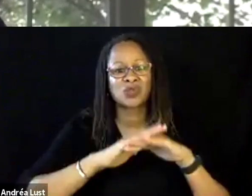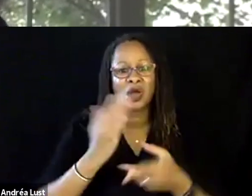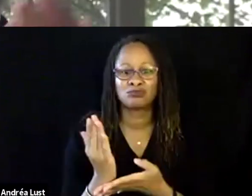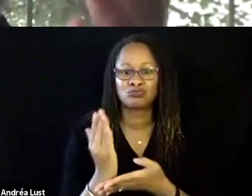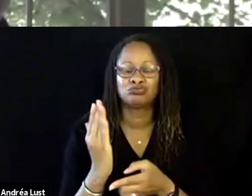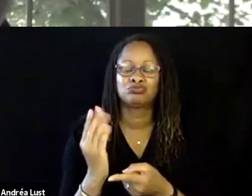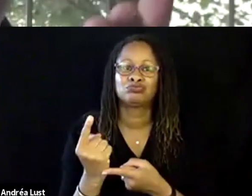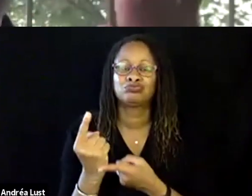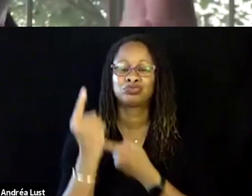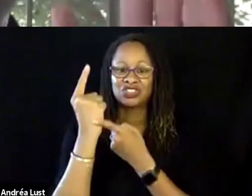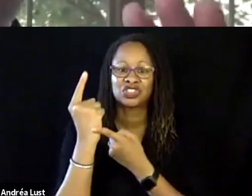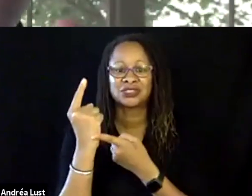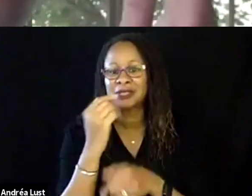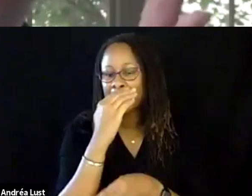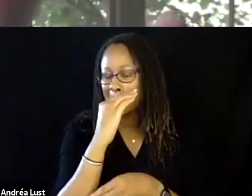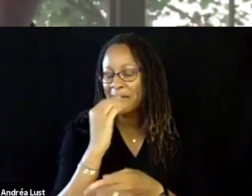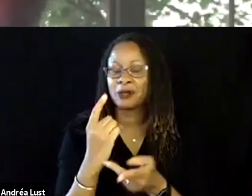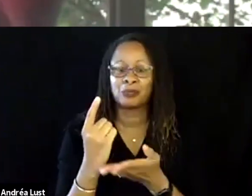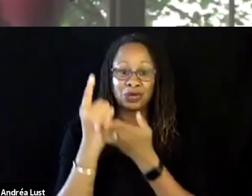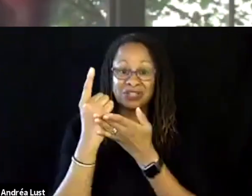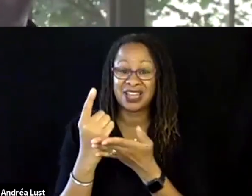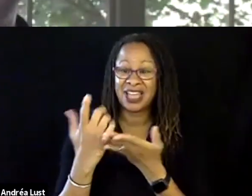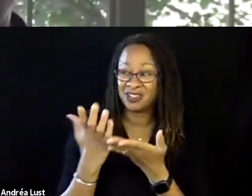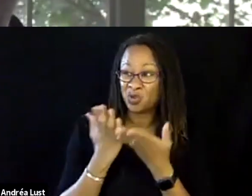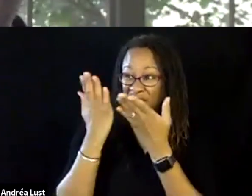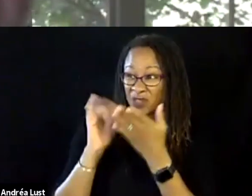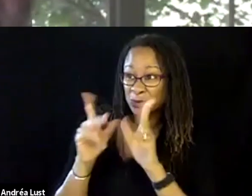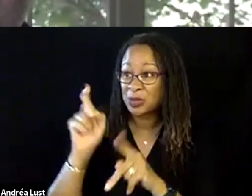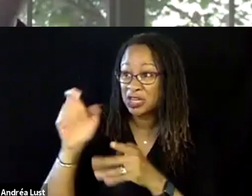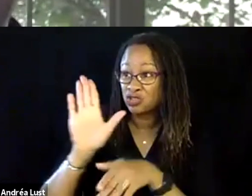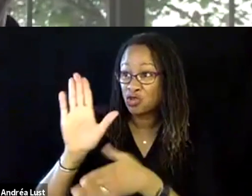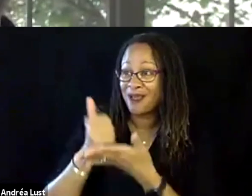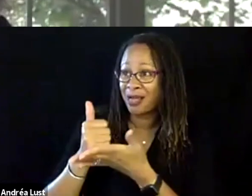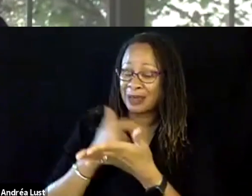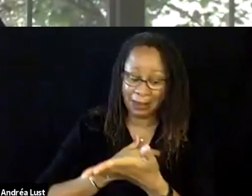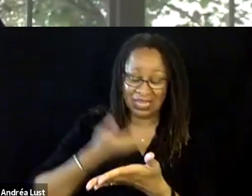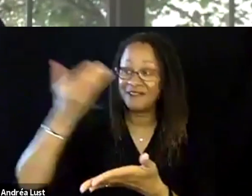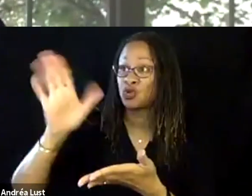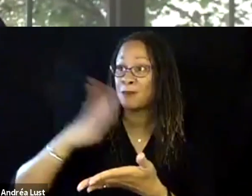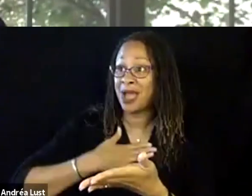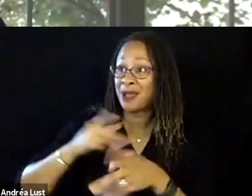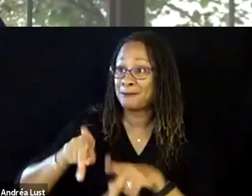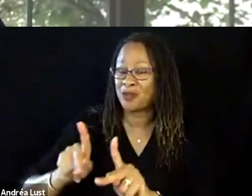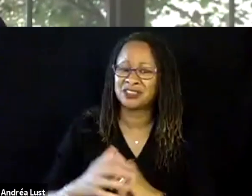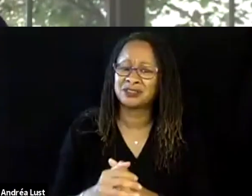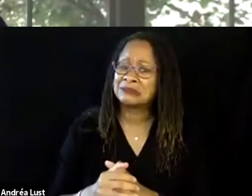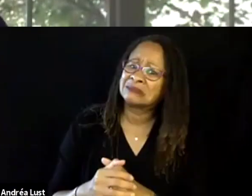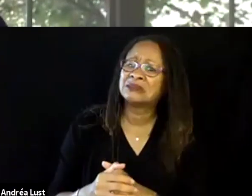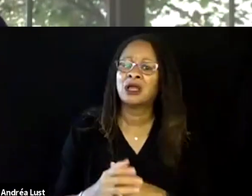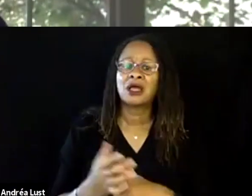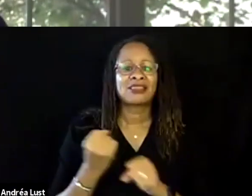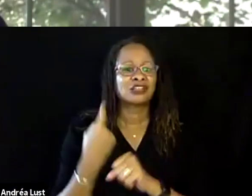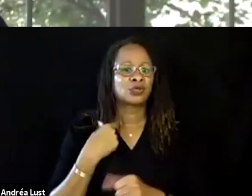and almost deigning to give those people who need your help your privilege, right? And I was at a conference